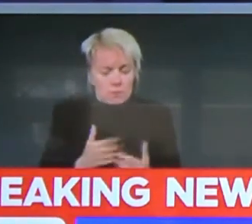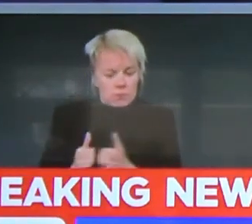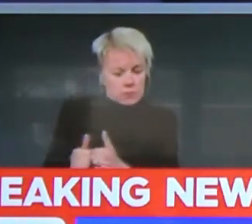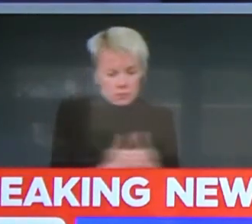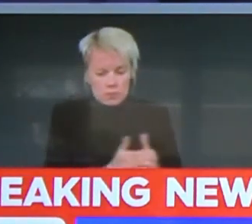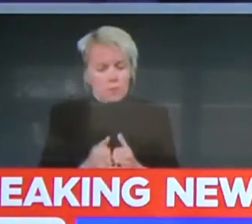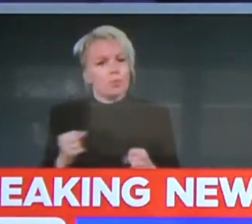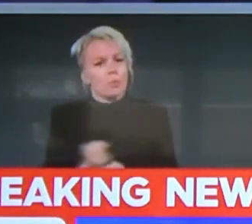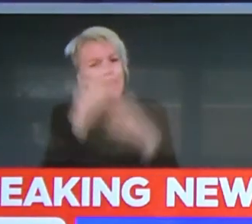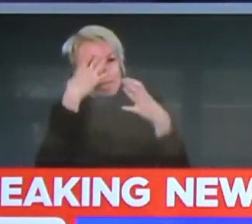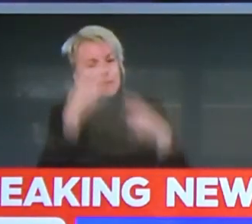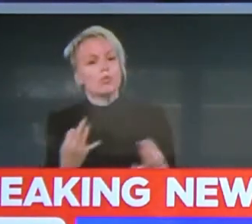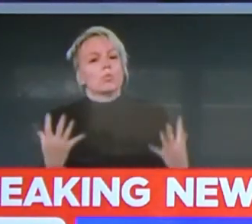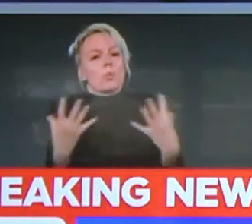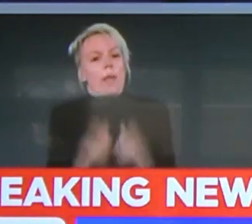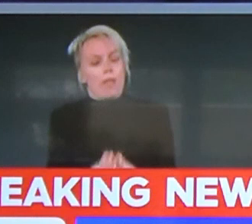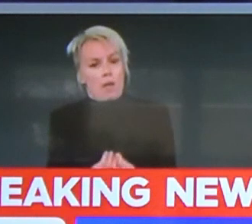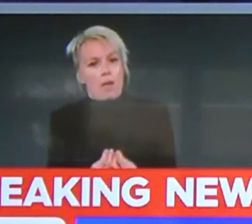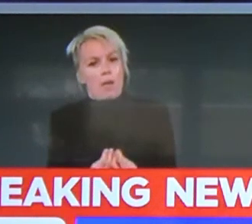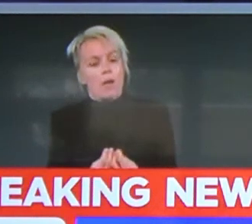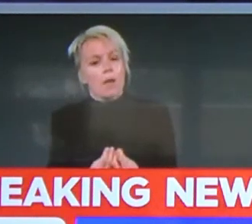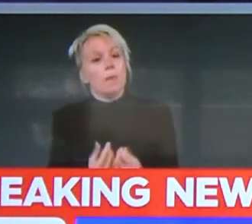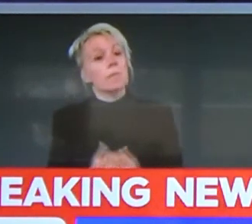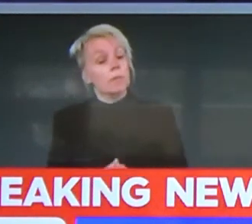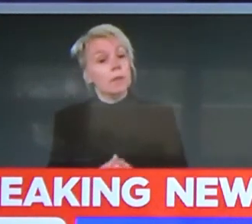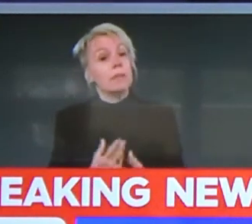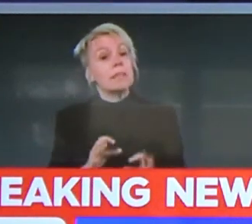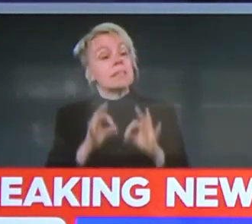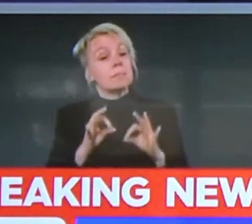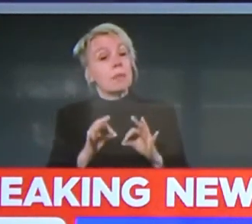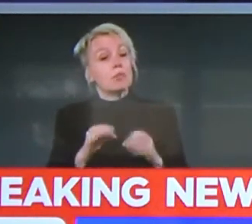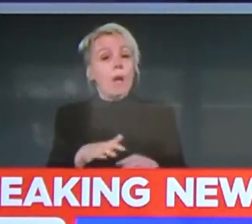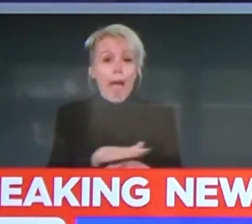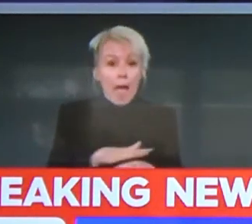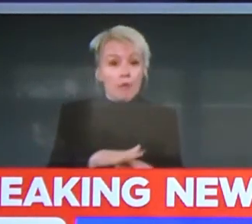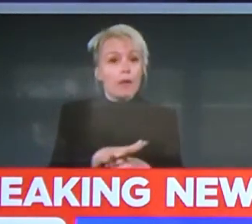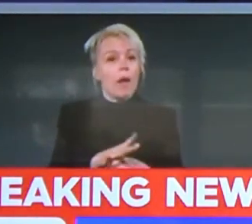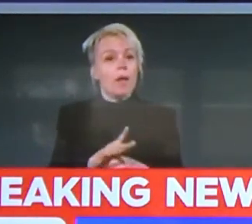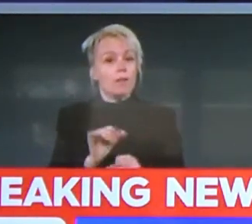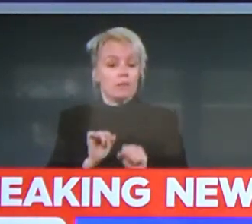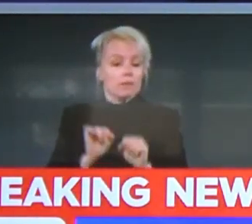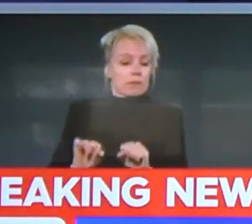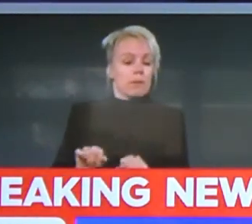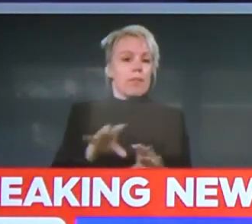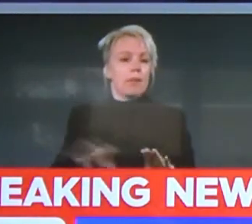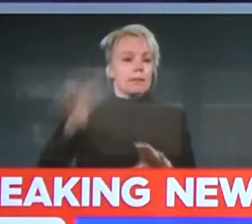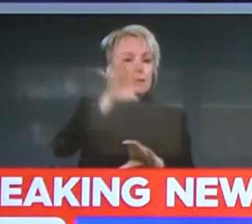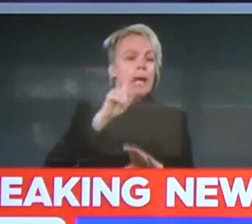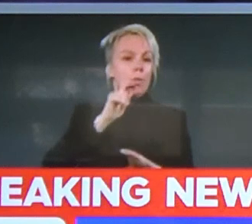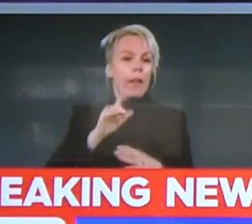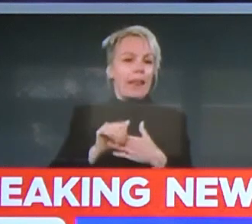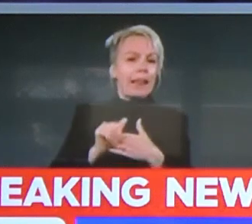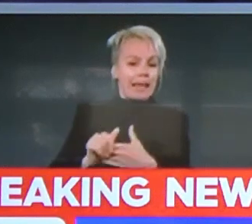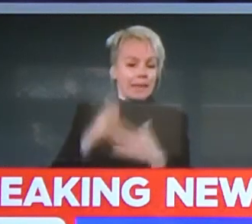to form these views. And in these areas in particular, it is the states and territories that have the lead and the primacy,